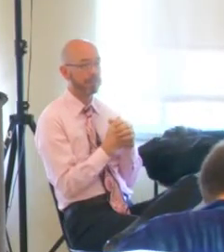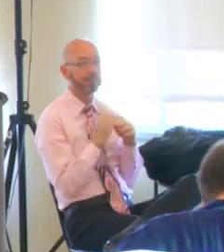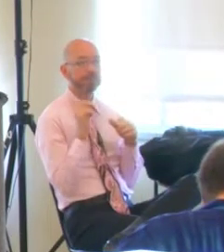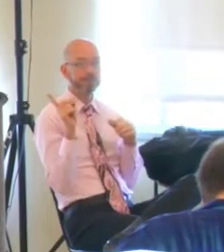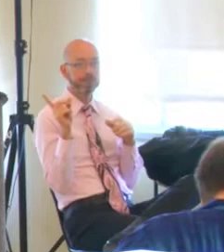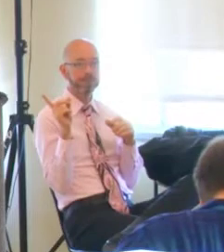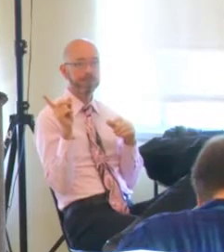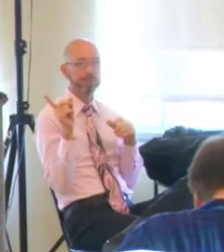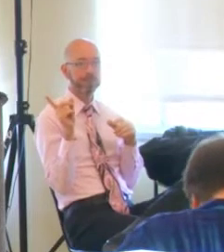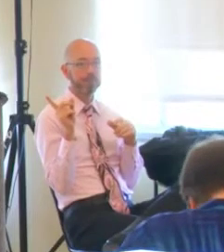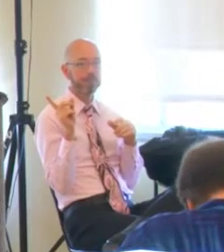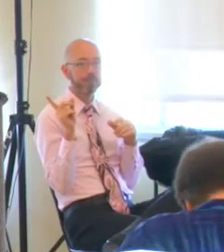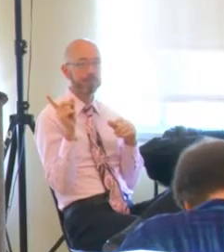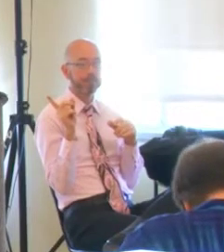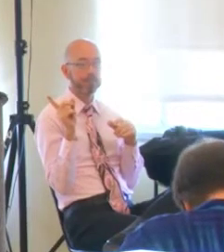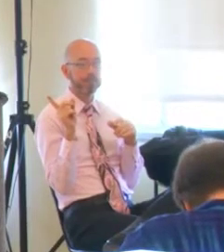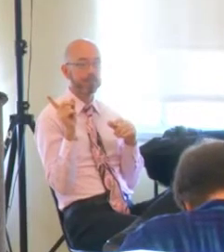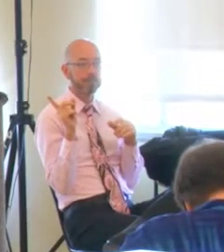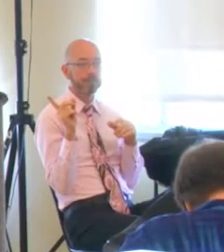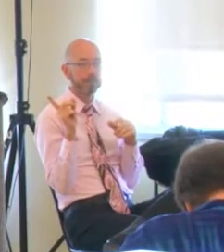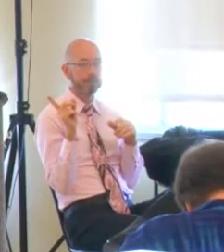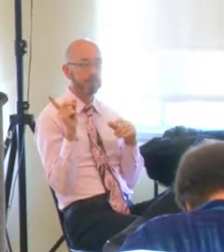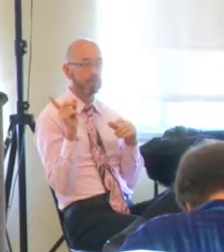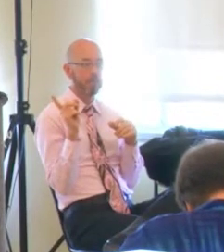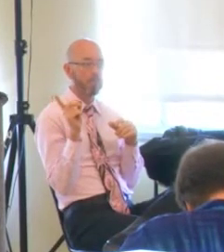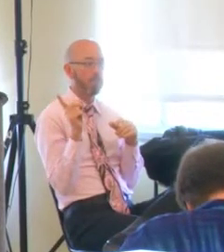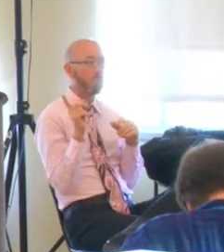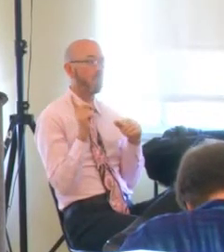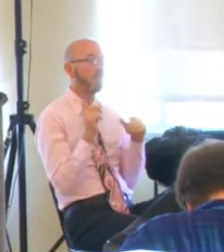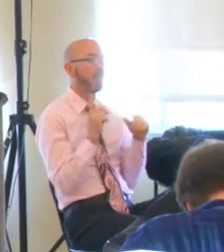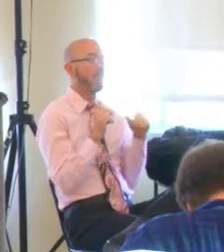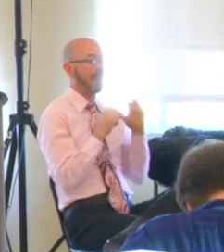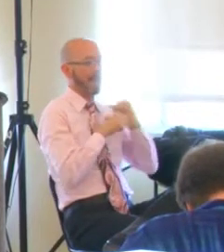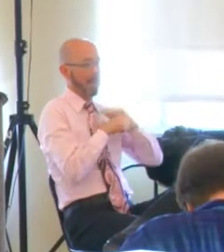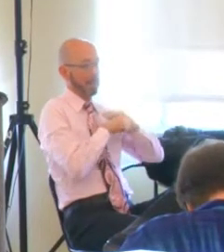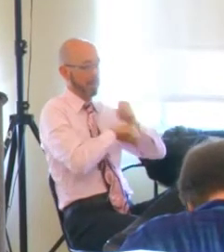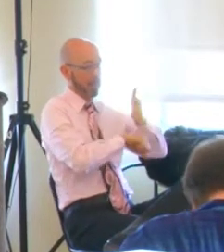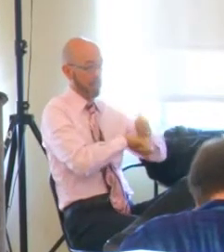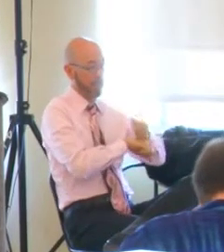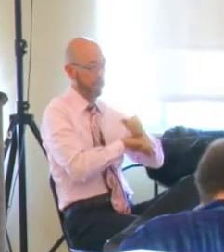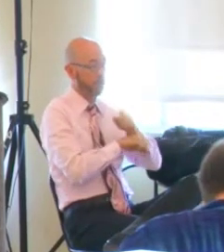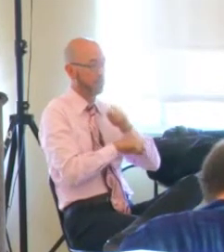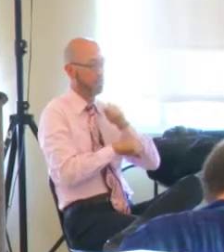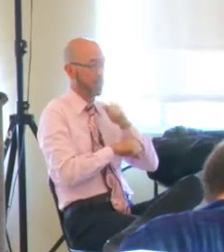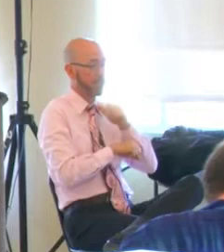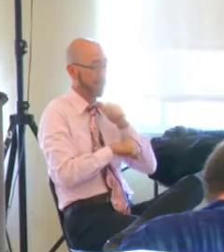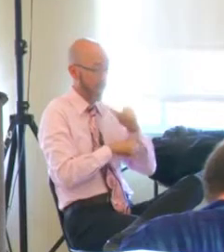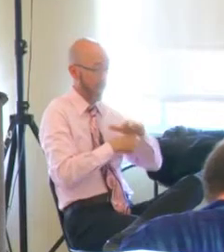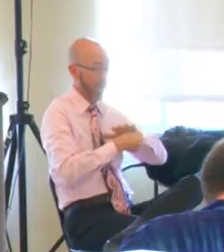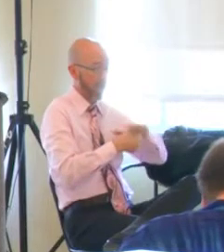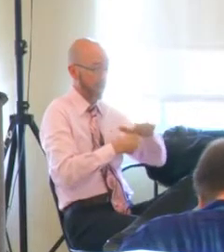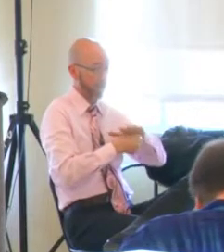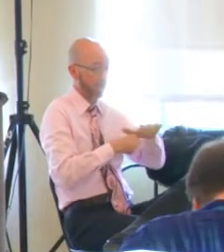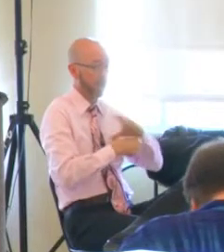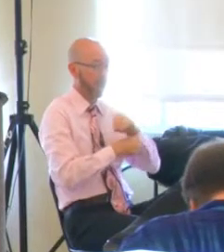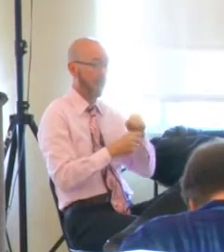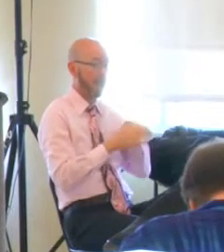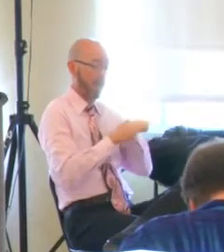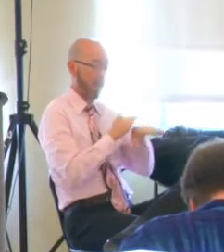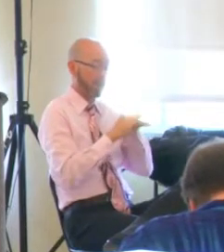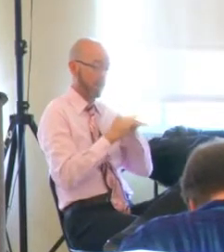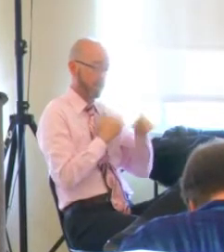fact that implementation is so grossly inadequate and access to resources